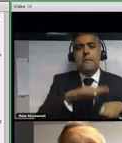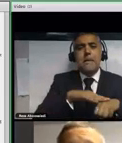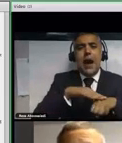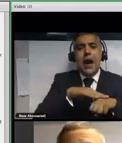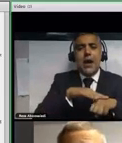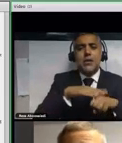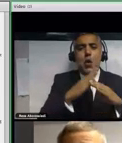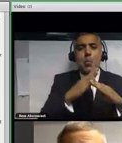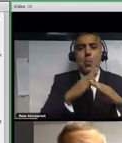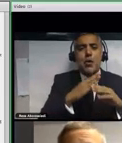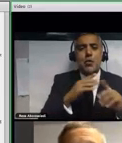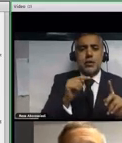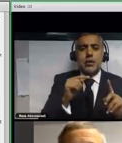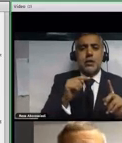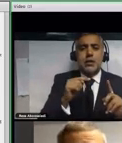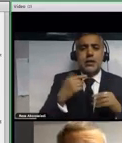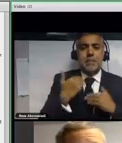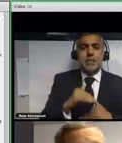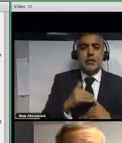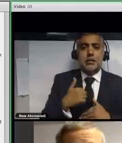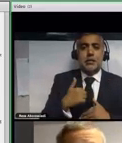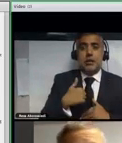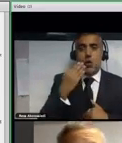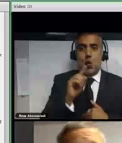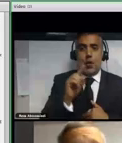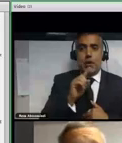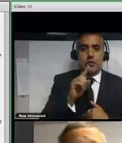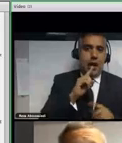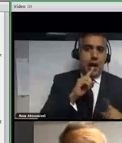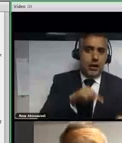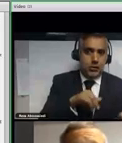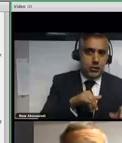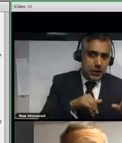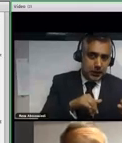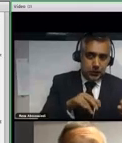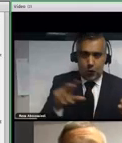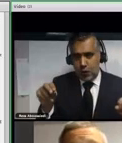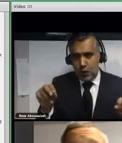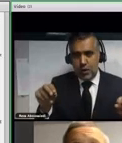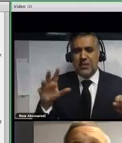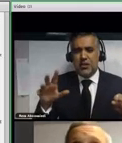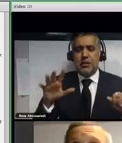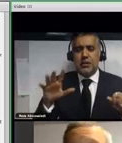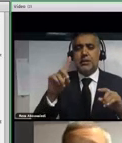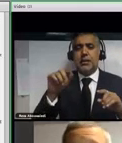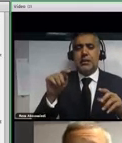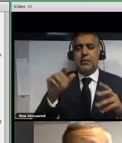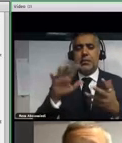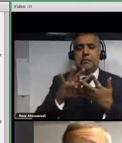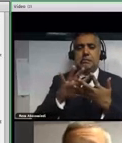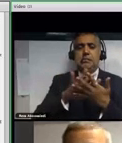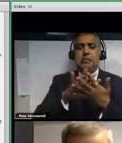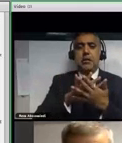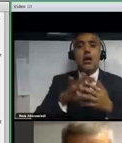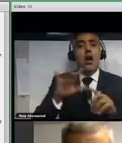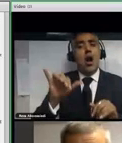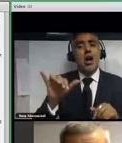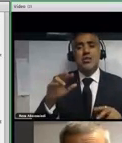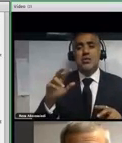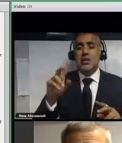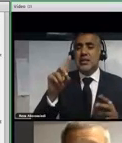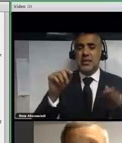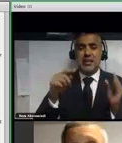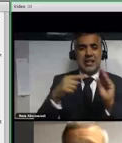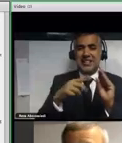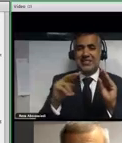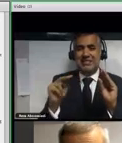they don't know where to put themselves, and so we get messier, dirtier data. Also, we get less useful data because we only have